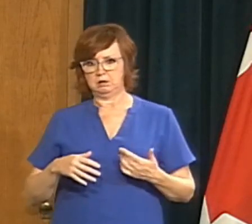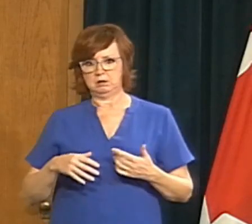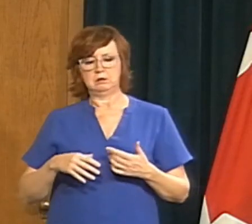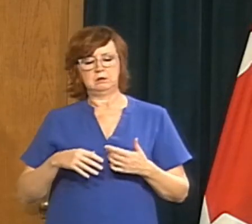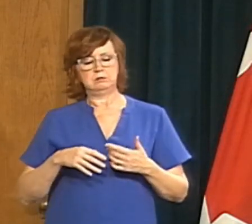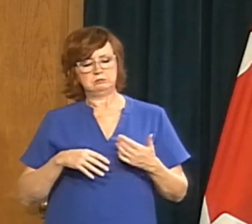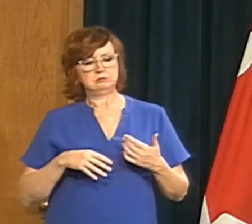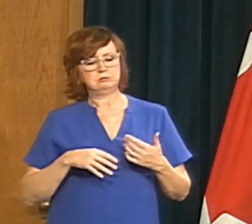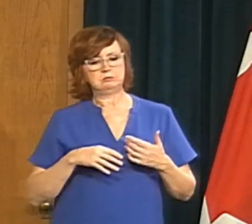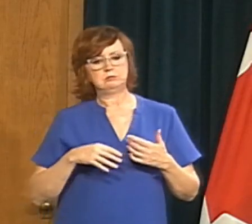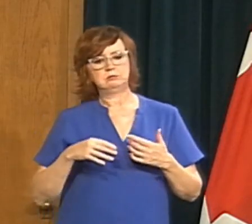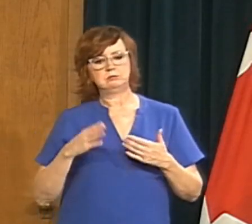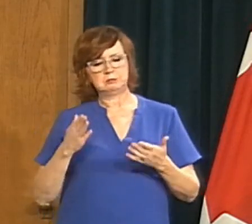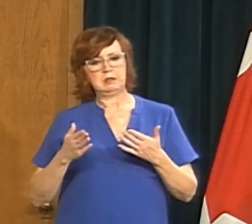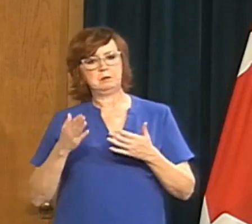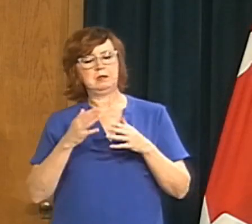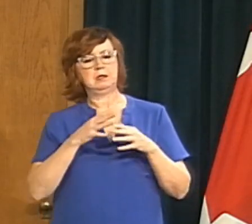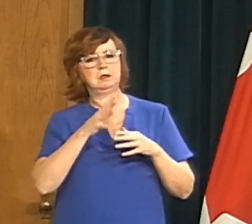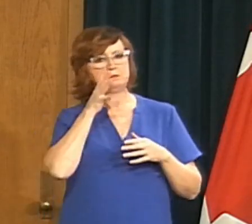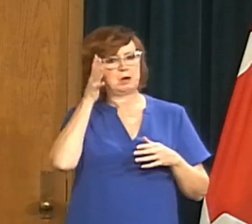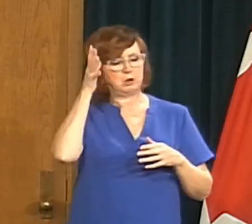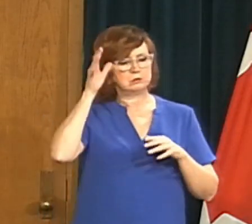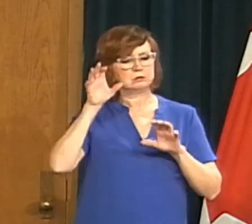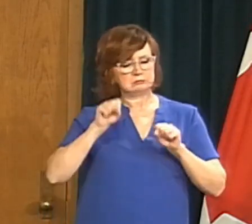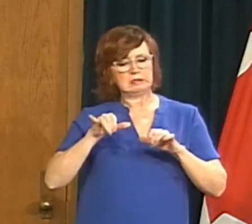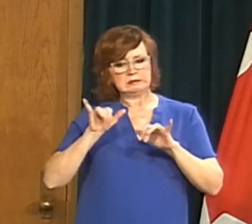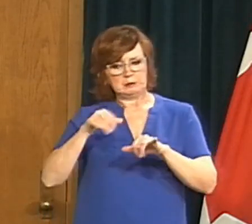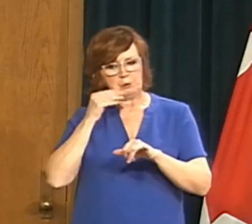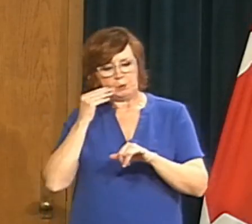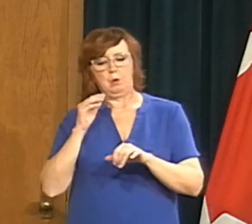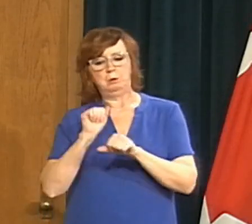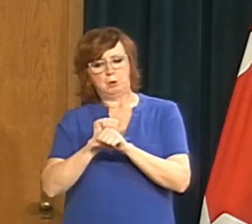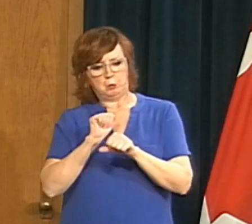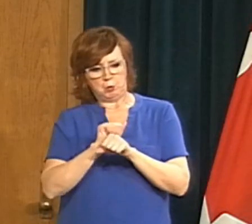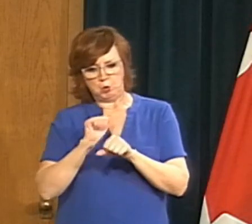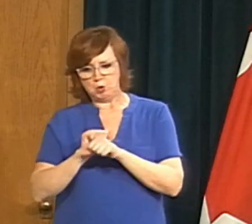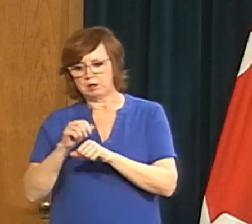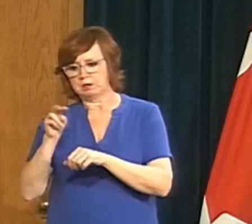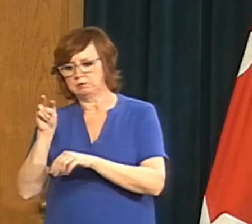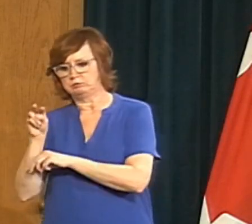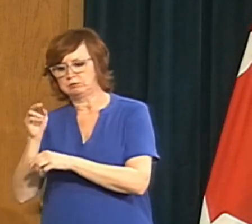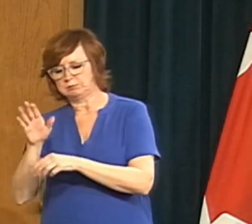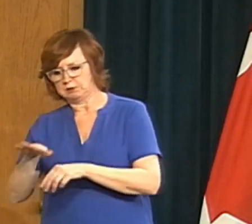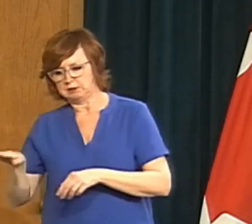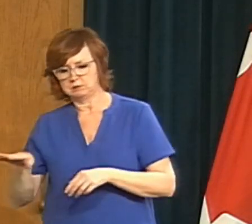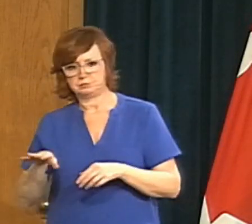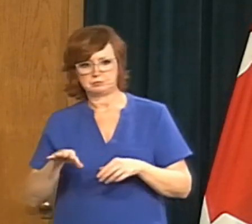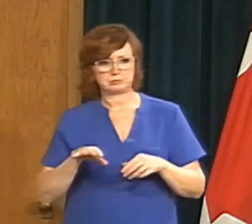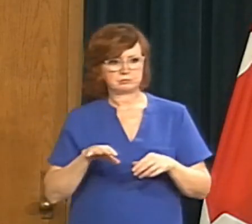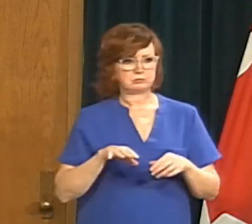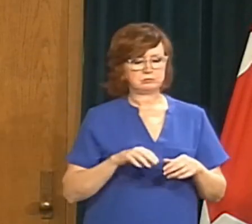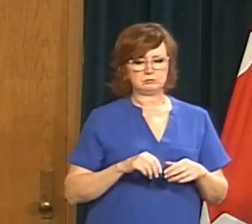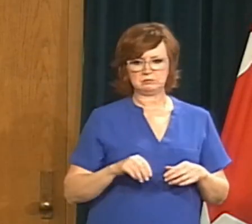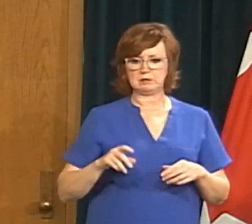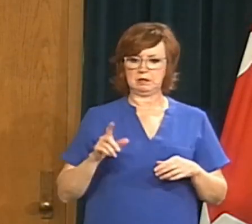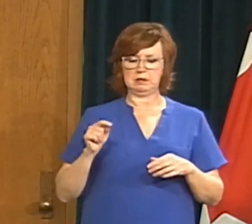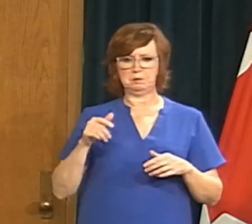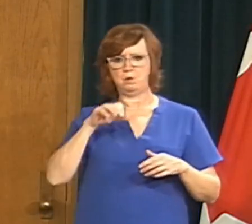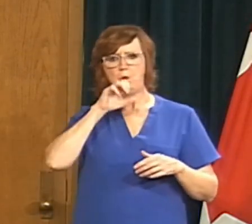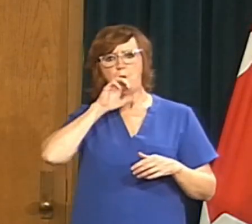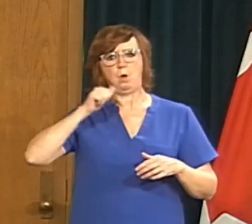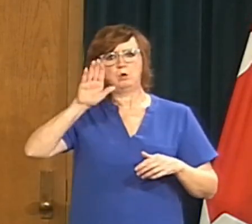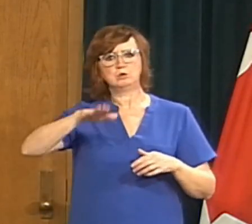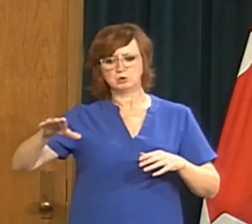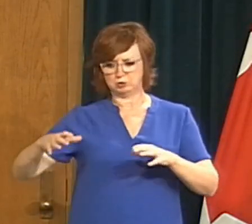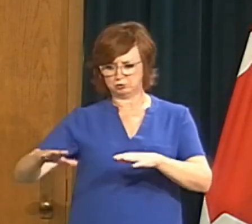who can stay home and work from home? But if they do have to go back to work under this plan, what are the parents of these older school-age